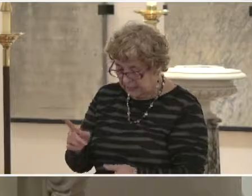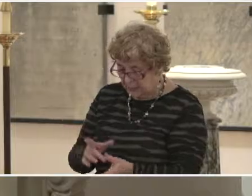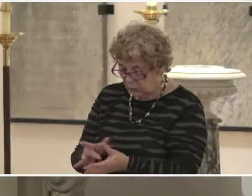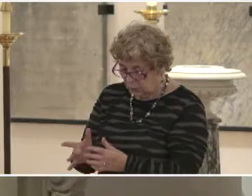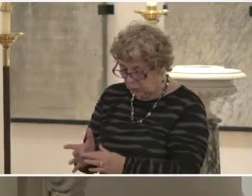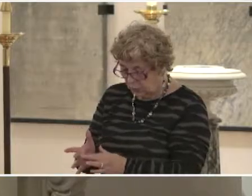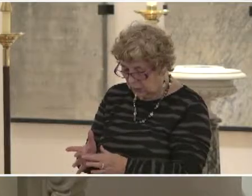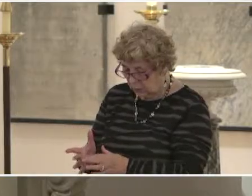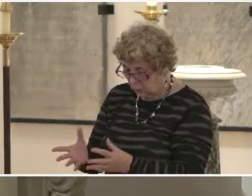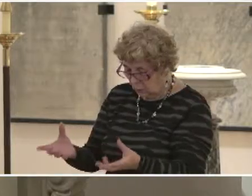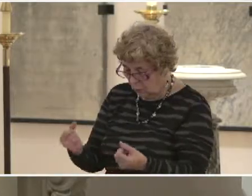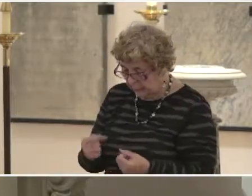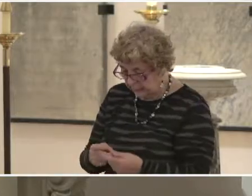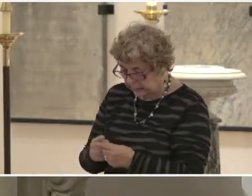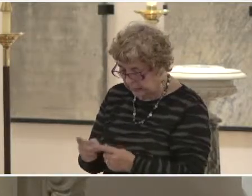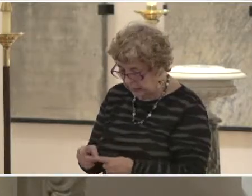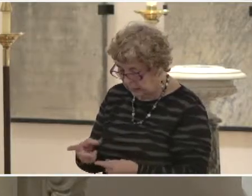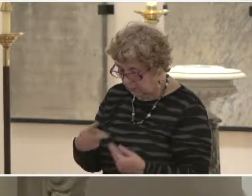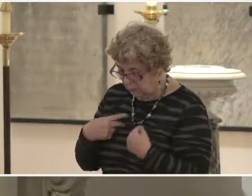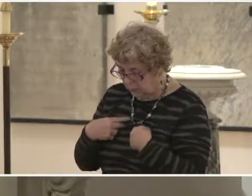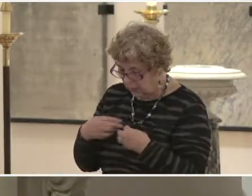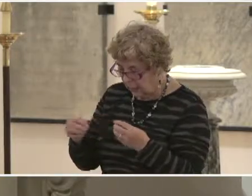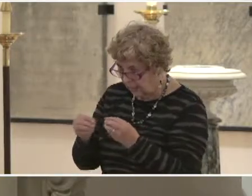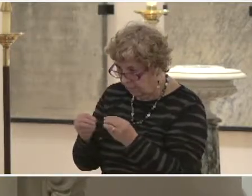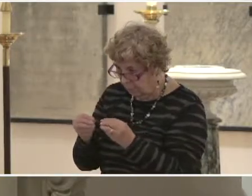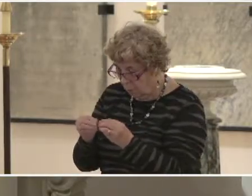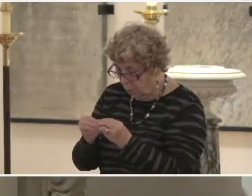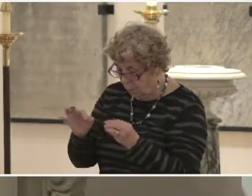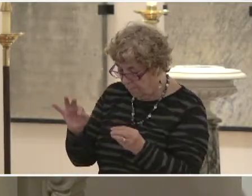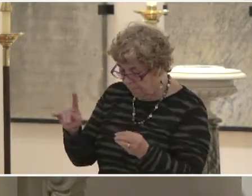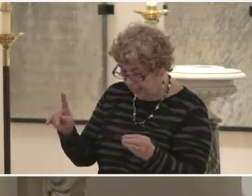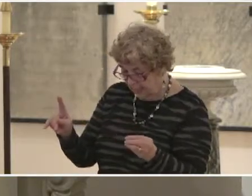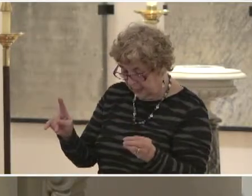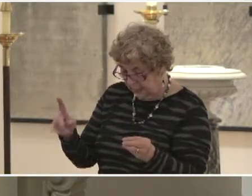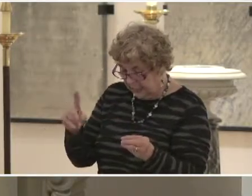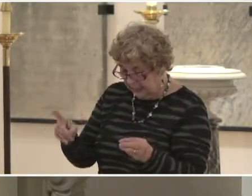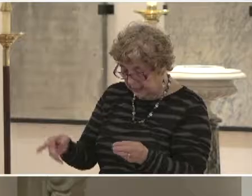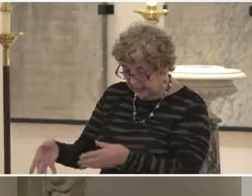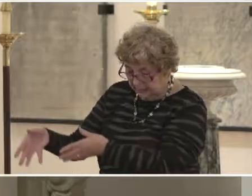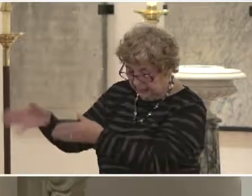God. Doubts which drove him deeper and deeper into despair.